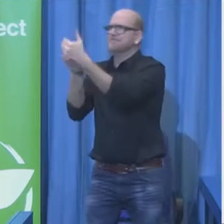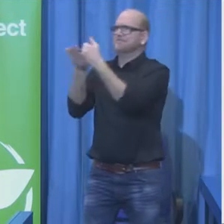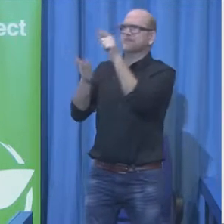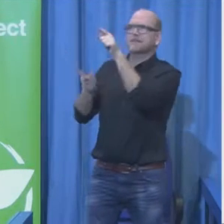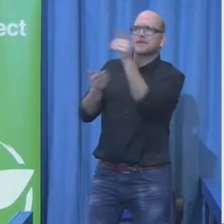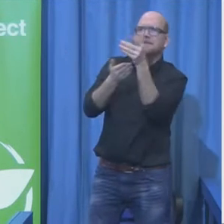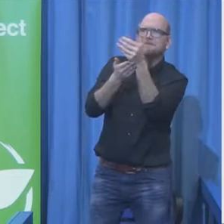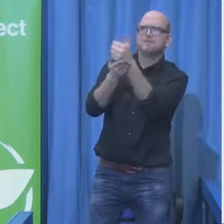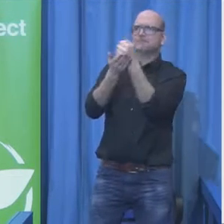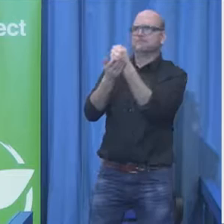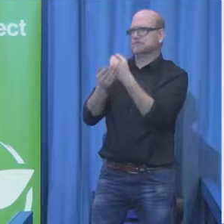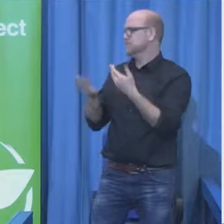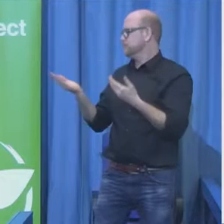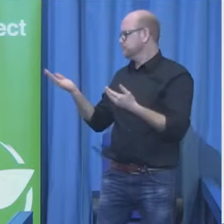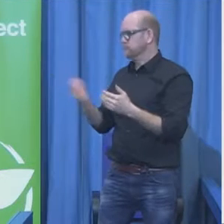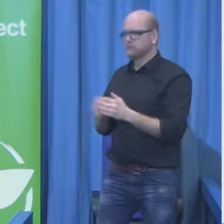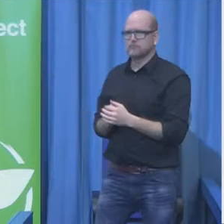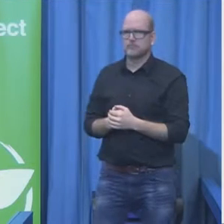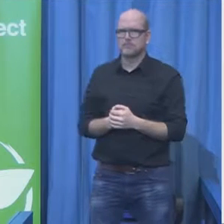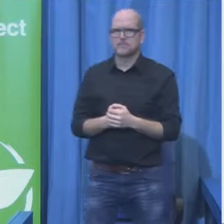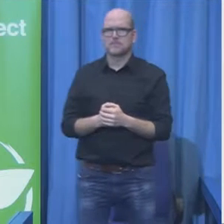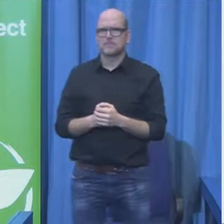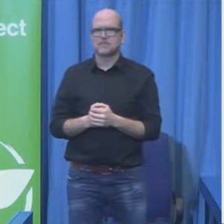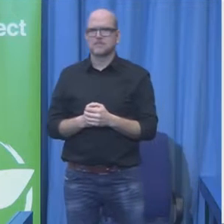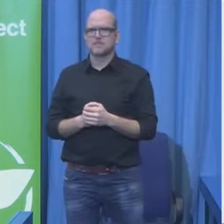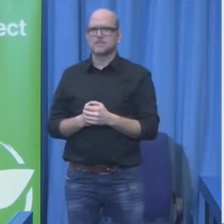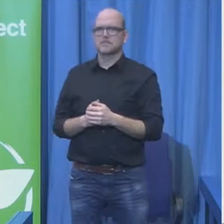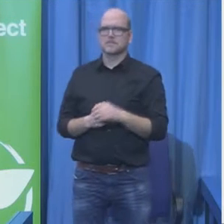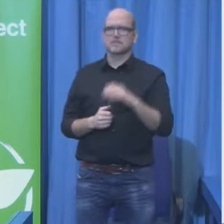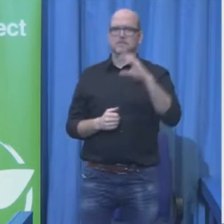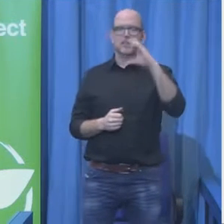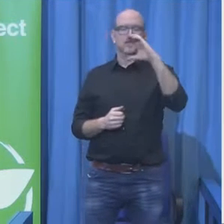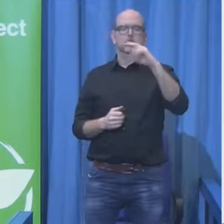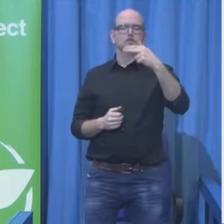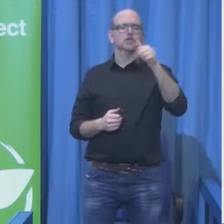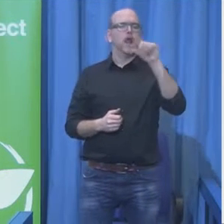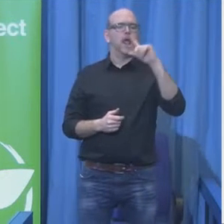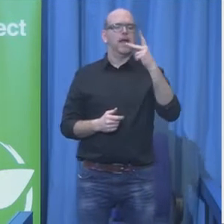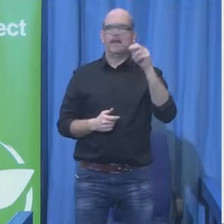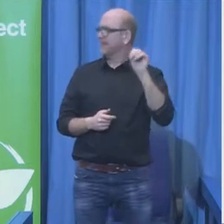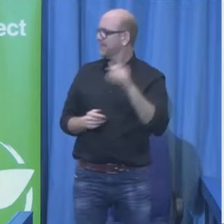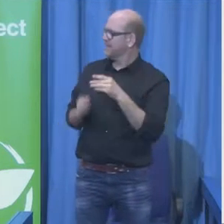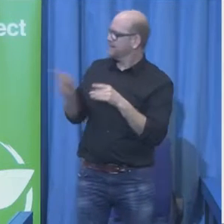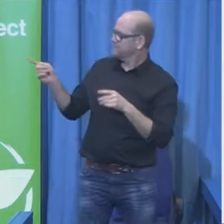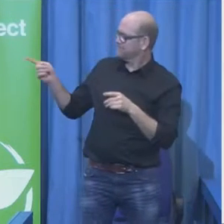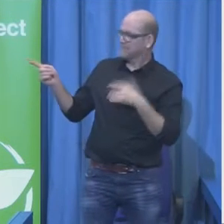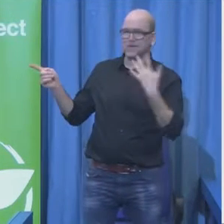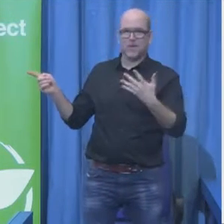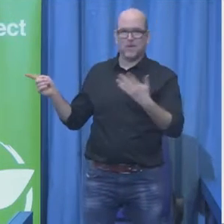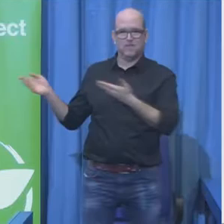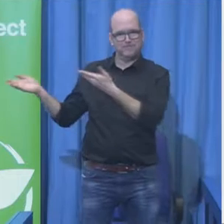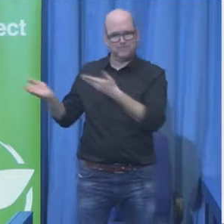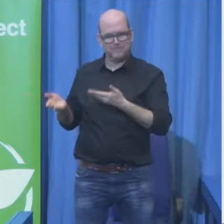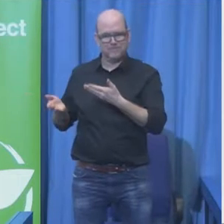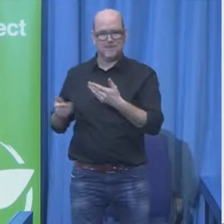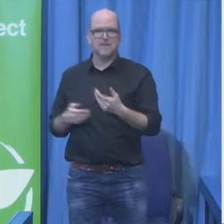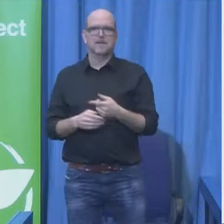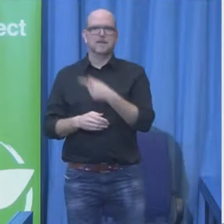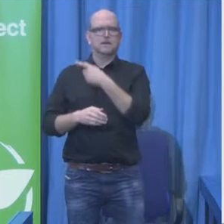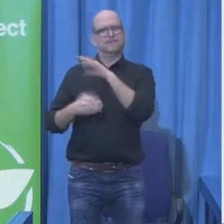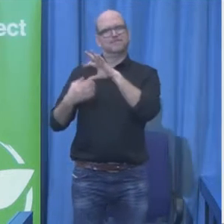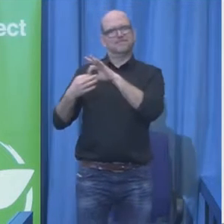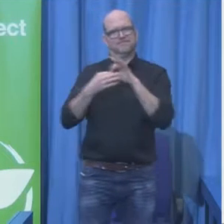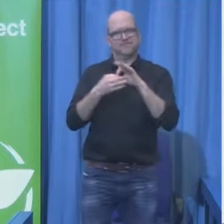movement. He is the founder and chairperson of the African Disability Forum, but also before that he was the UN Special Rapporteur on